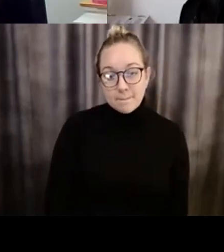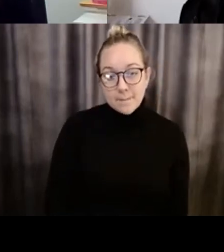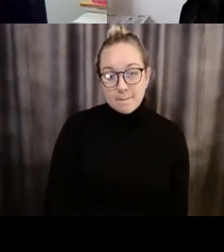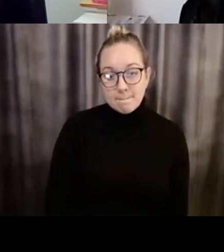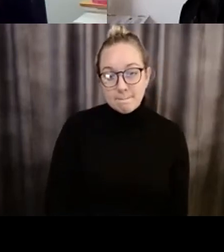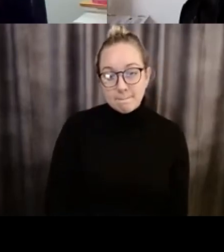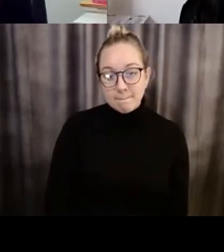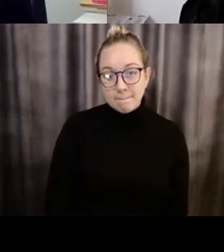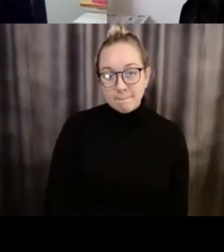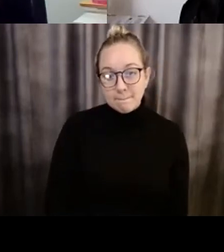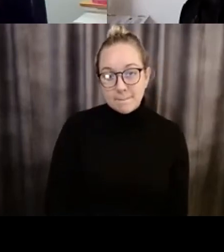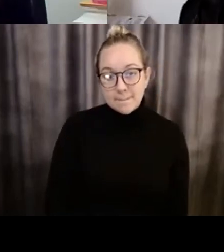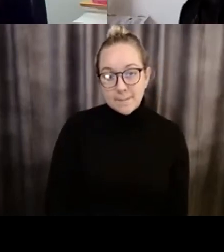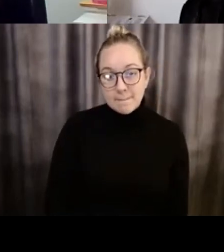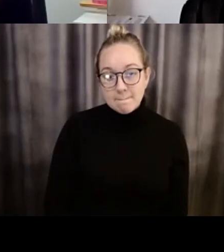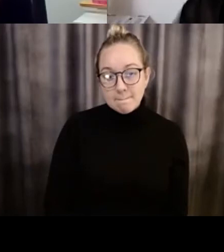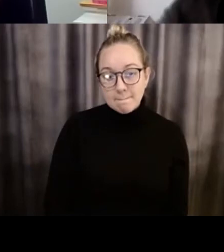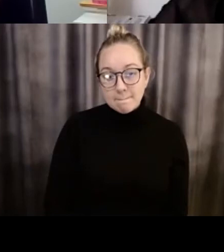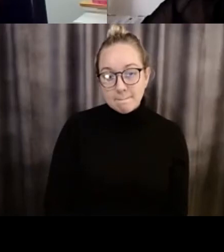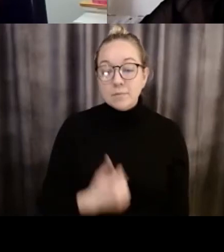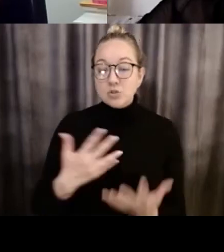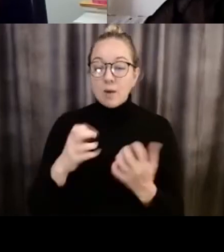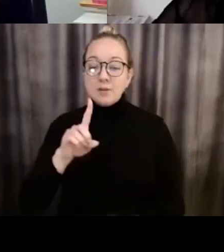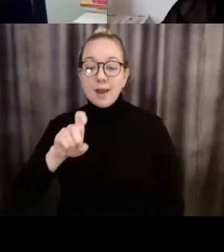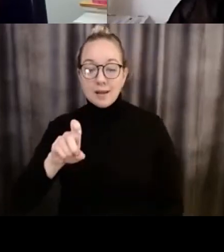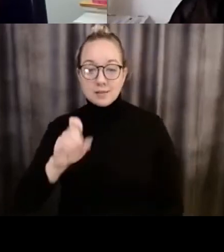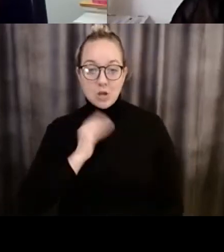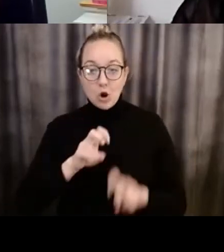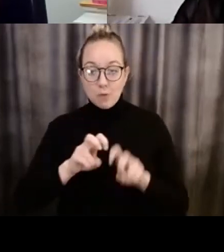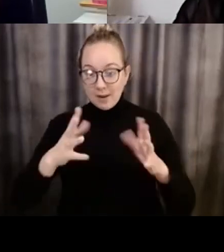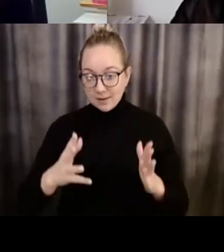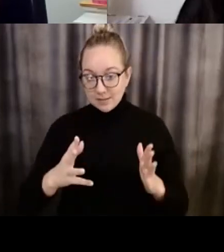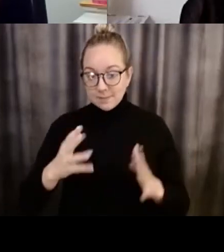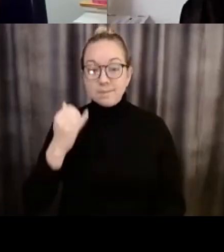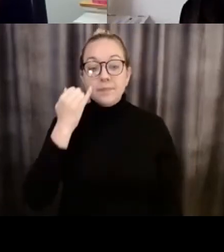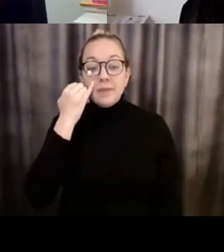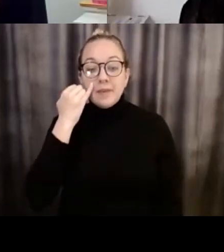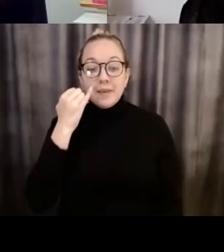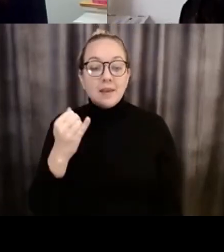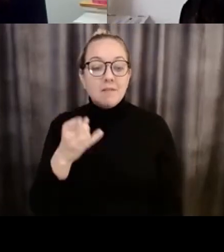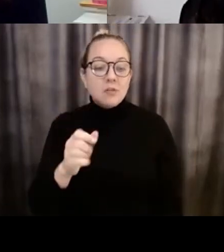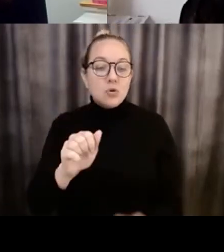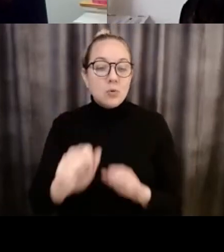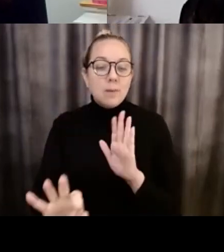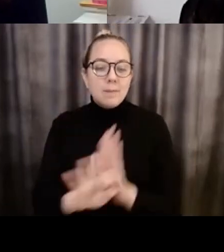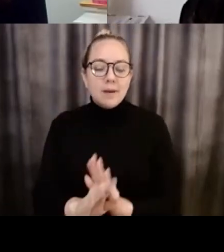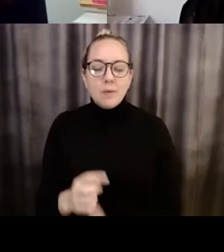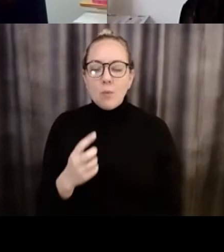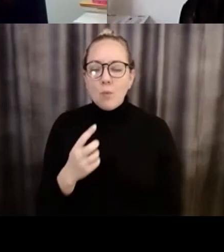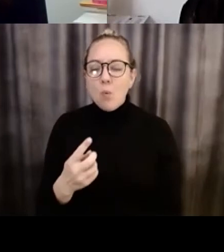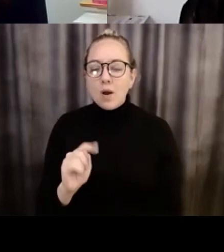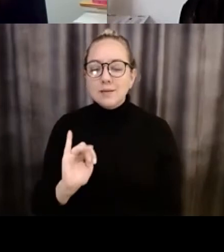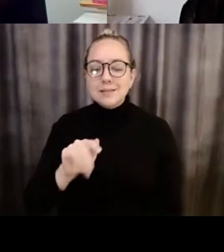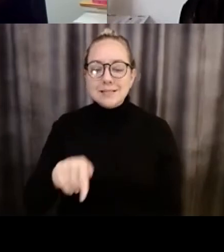just focus on one thing, one tip that they could share with all of you